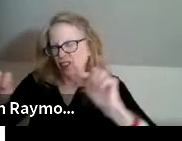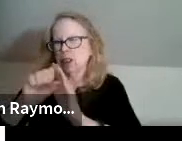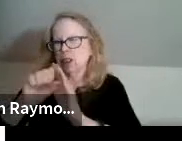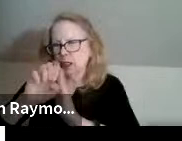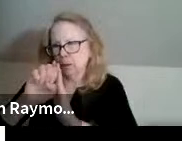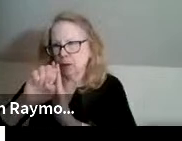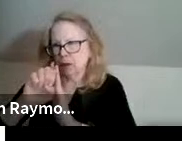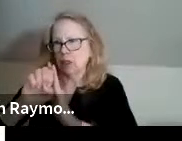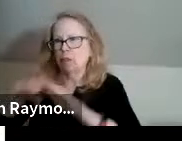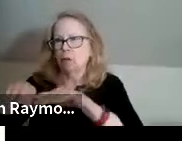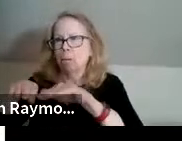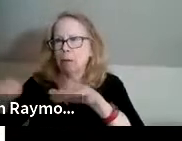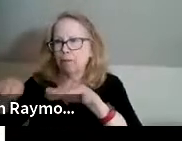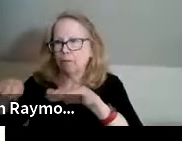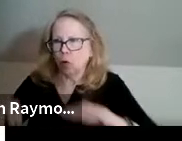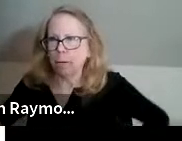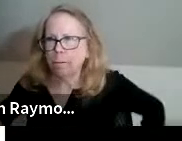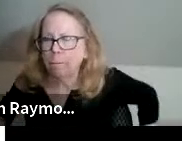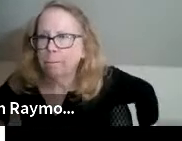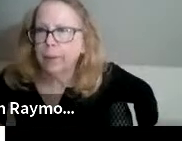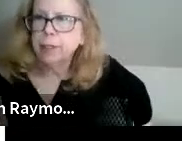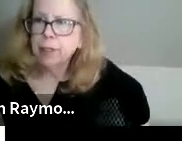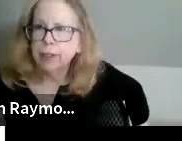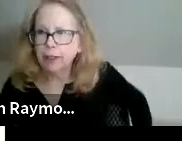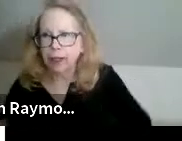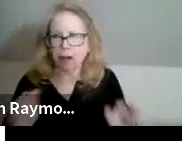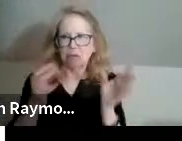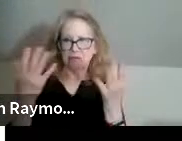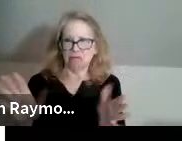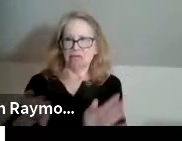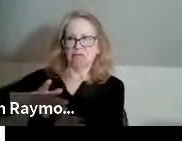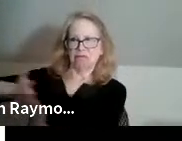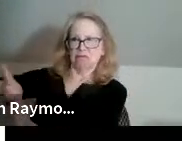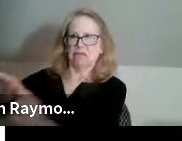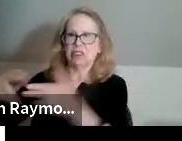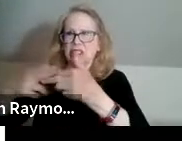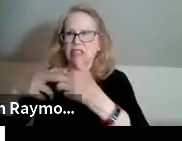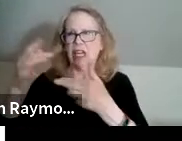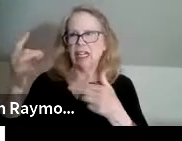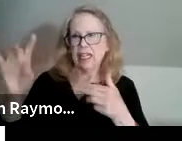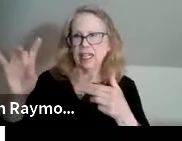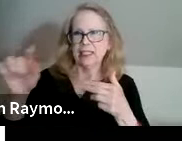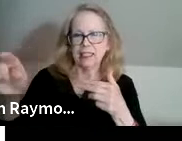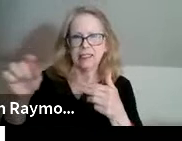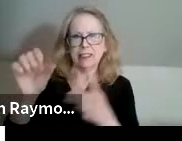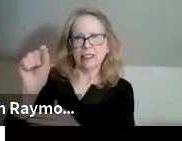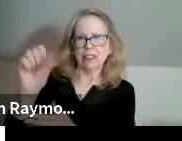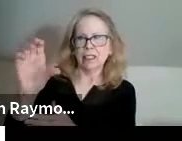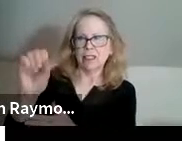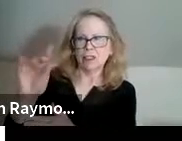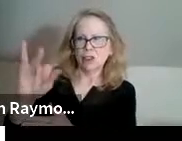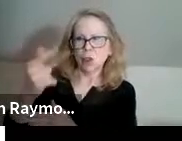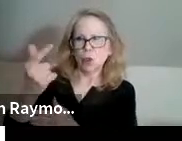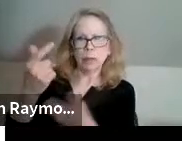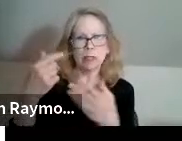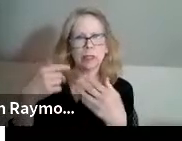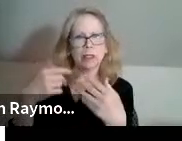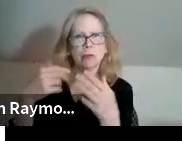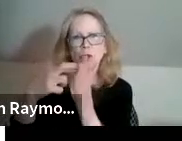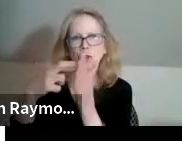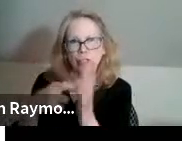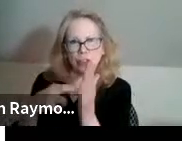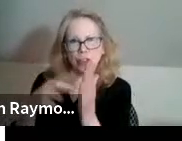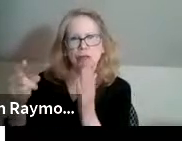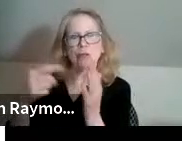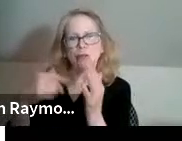Now, having gone through the definitions for software, we move on to slide 18 and we are into the scoping provisions.